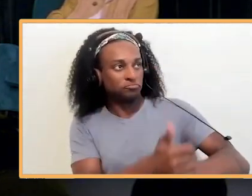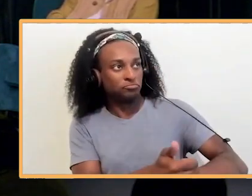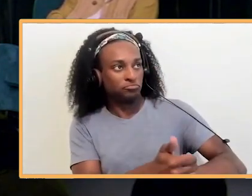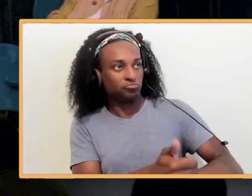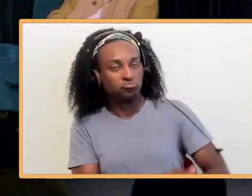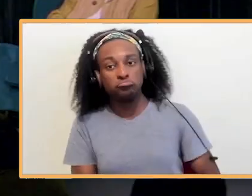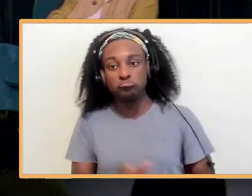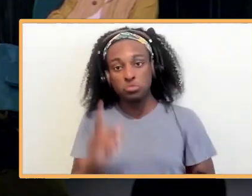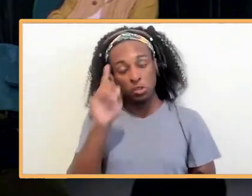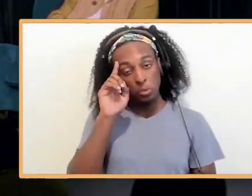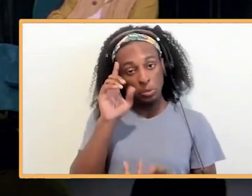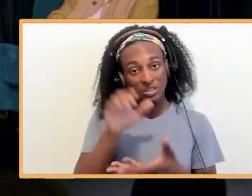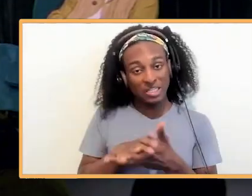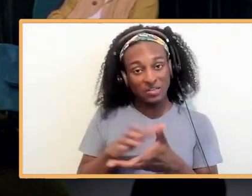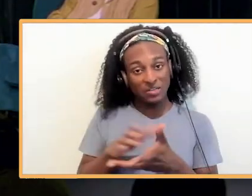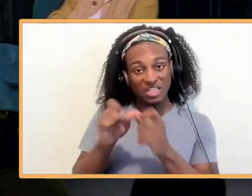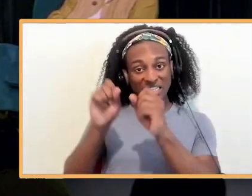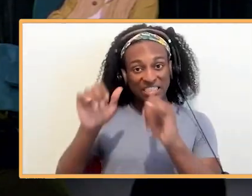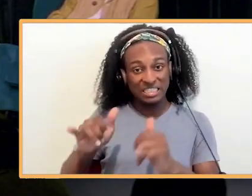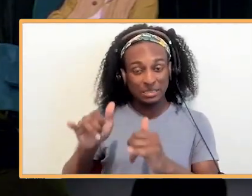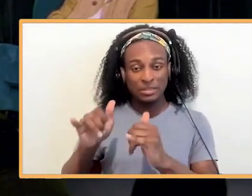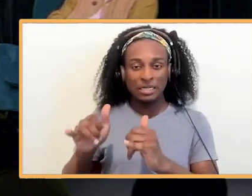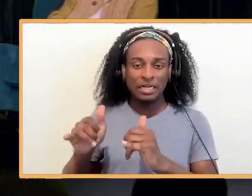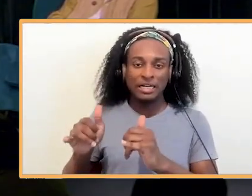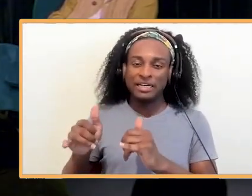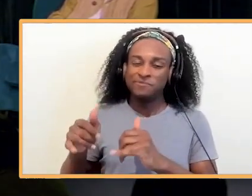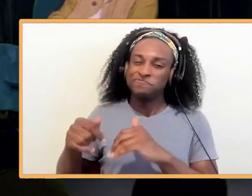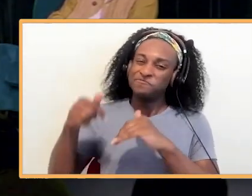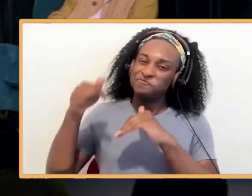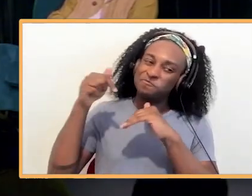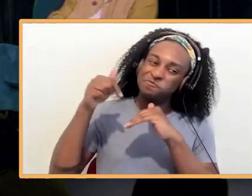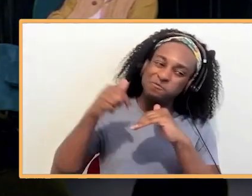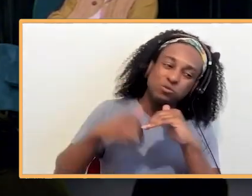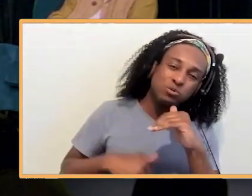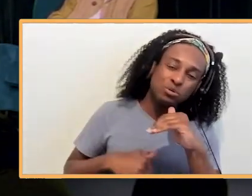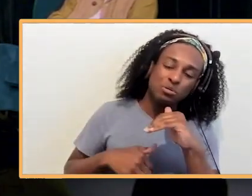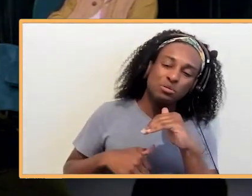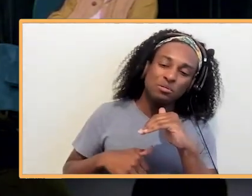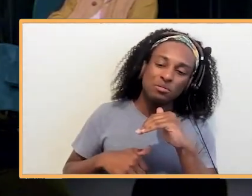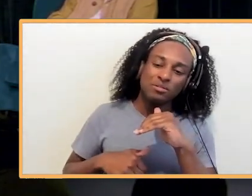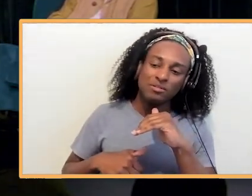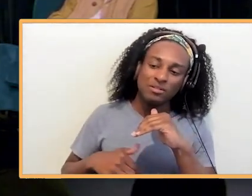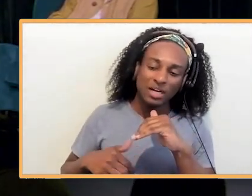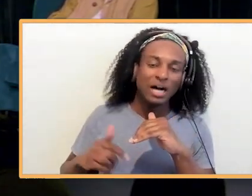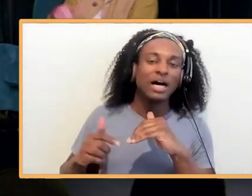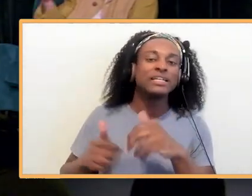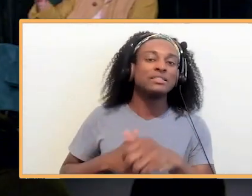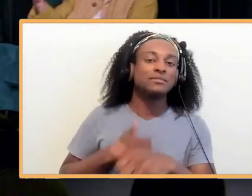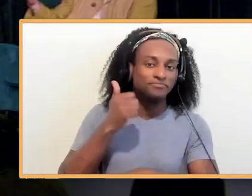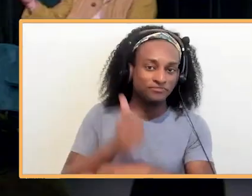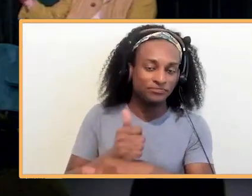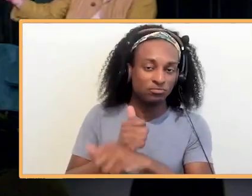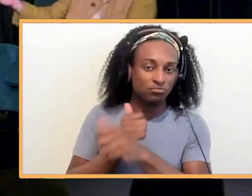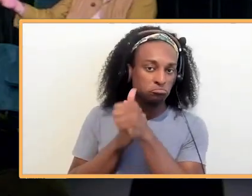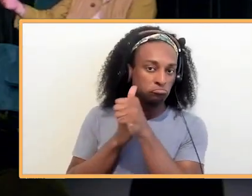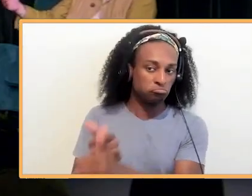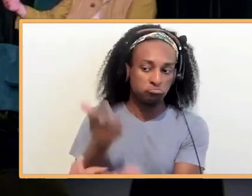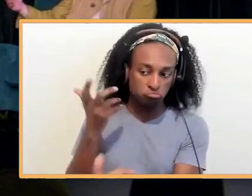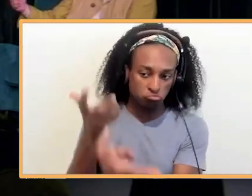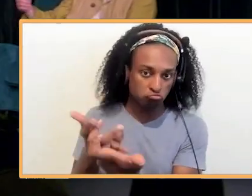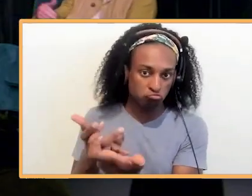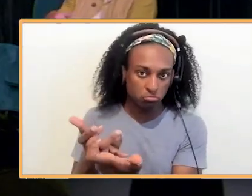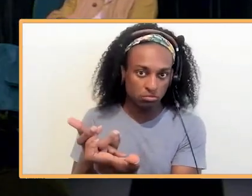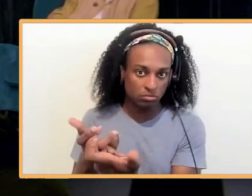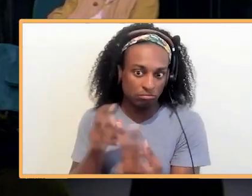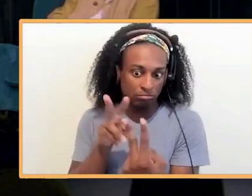dense, and it's a belief system that is very conformity-based. So you're in or you're out. If you don't believe this, you're out. That's